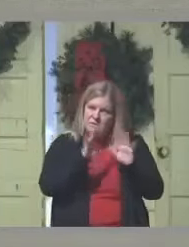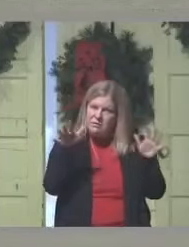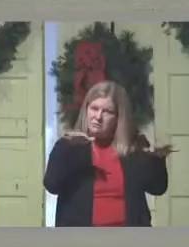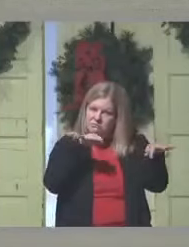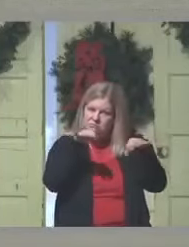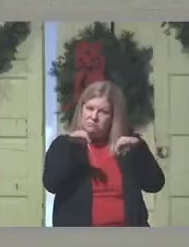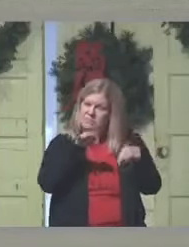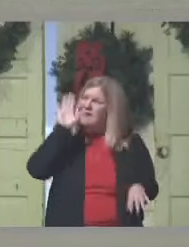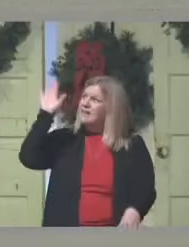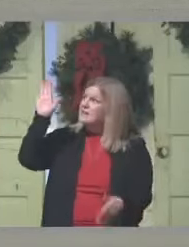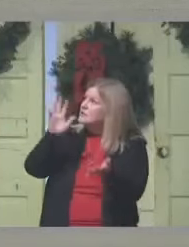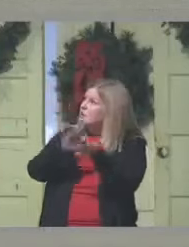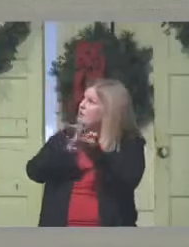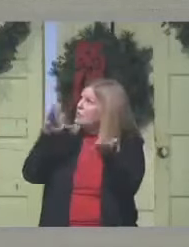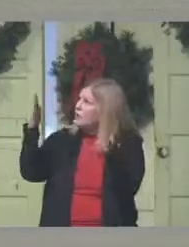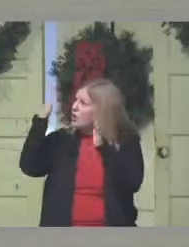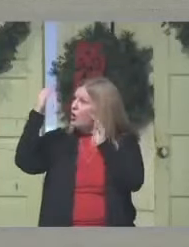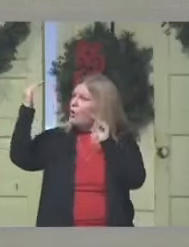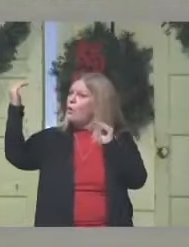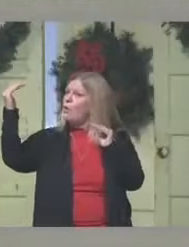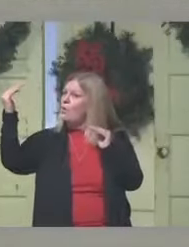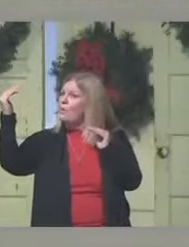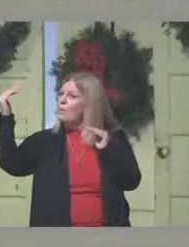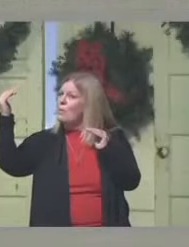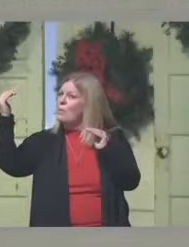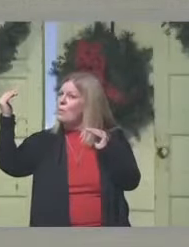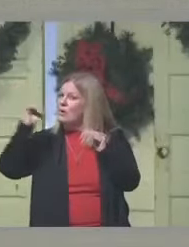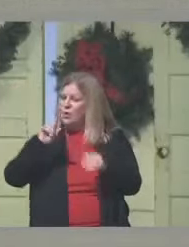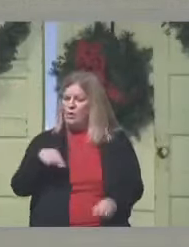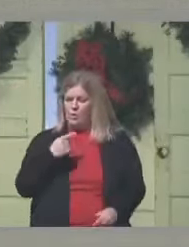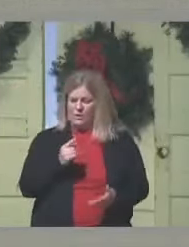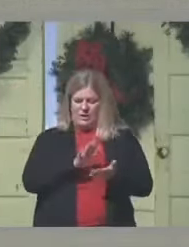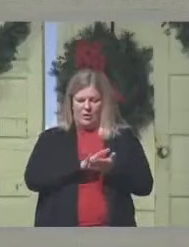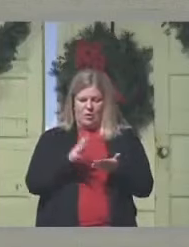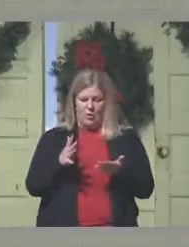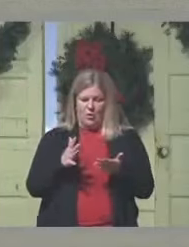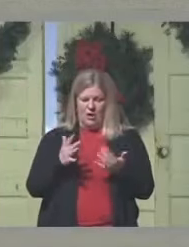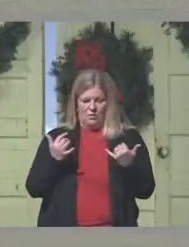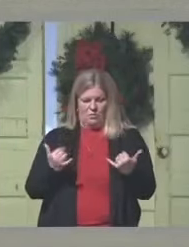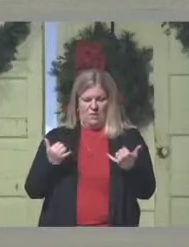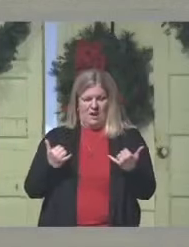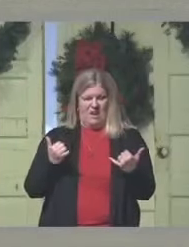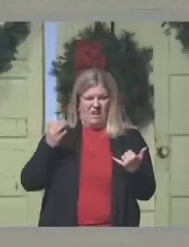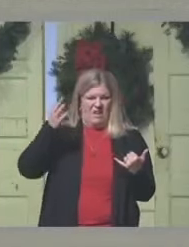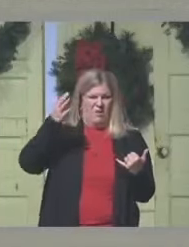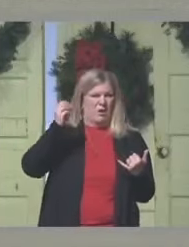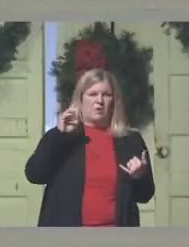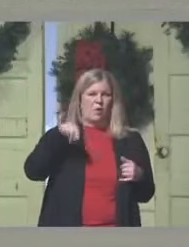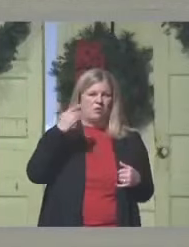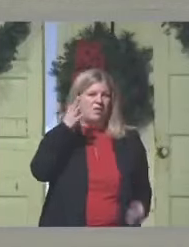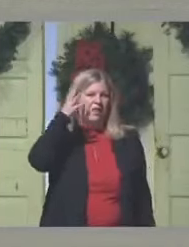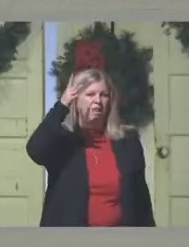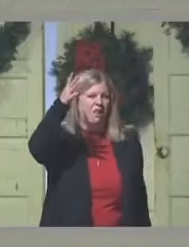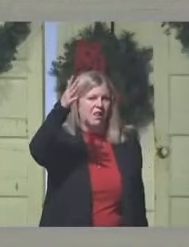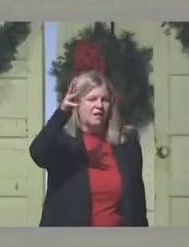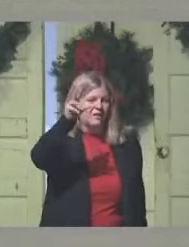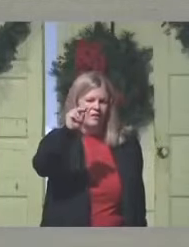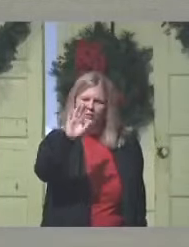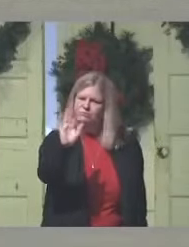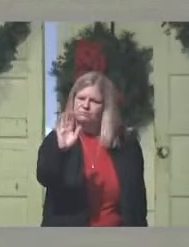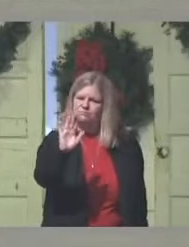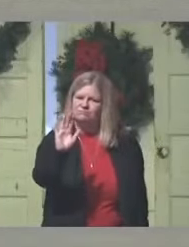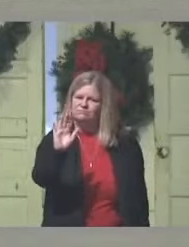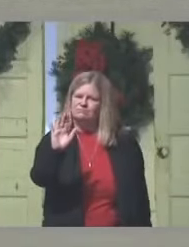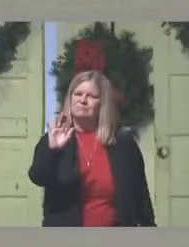God's glorious hope for our lives in Christ is not just glory in the there and then someday. No.